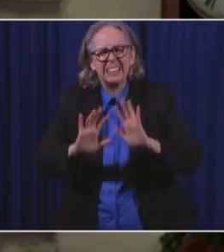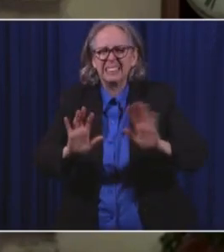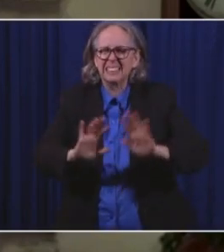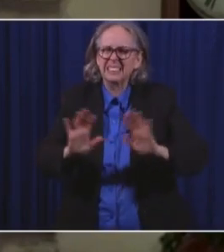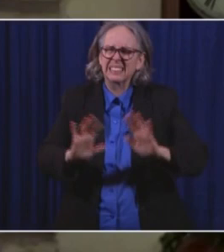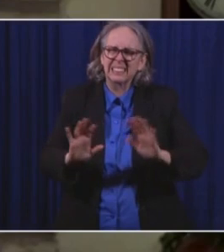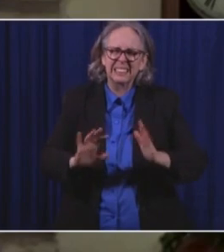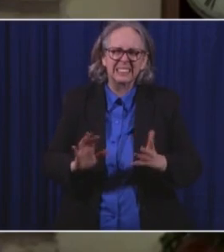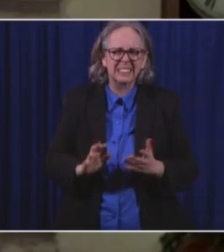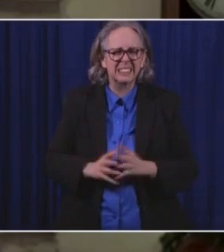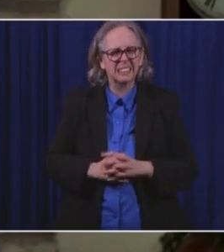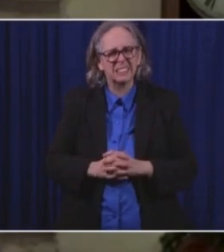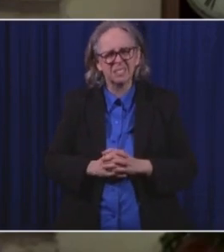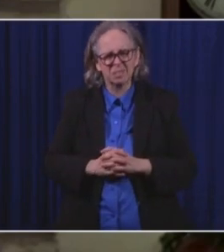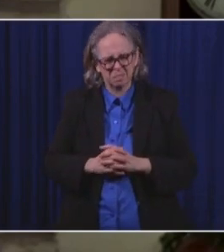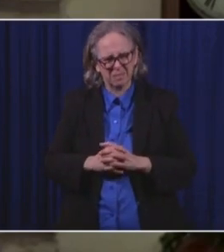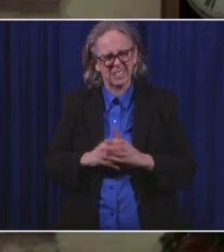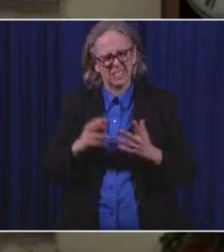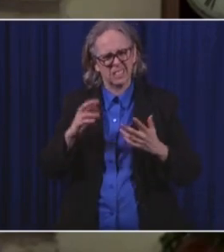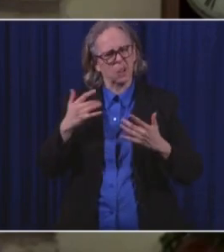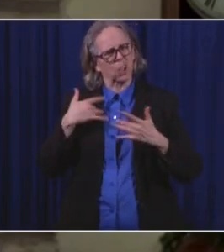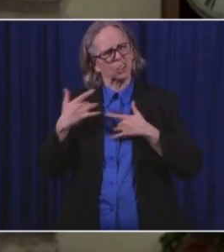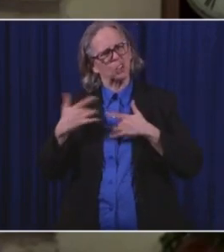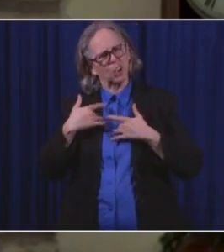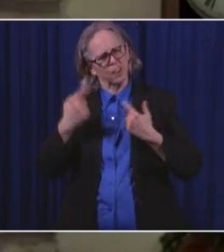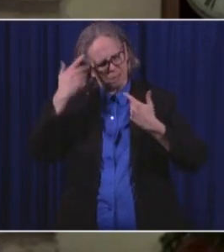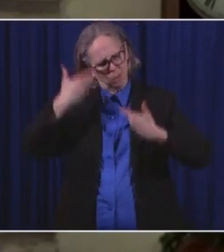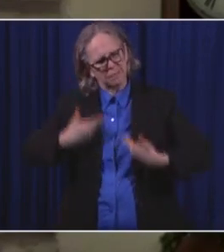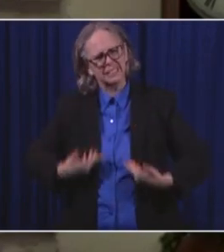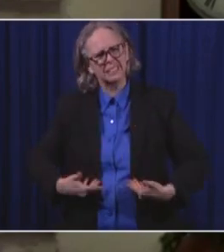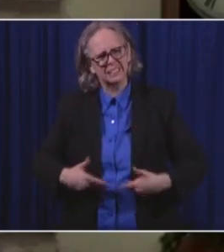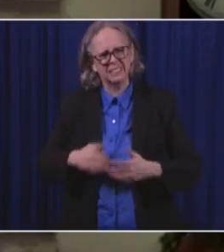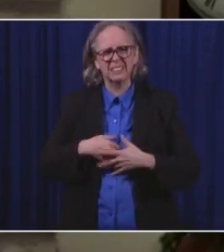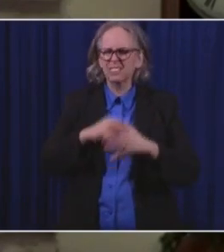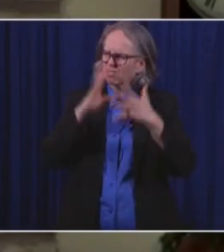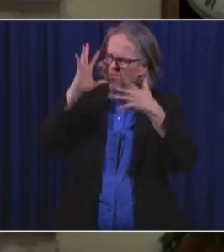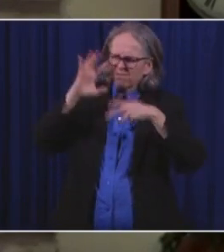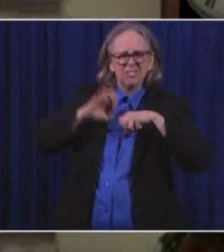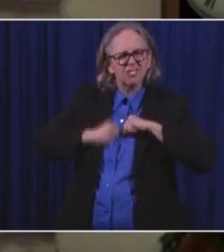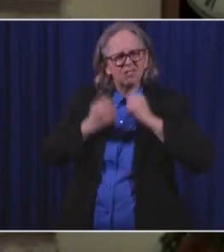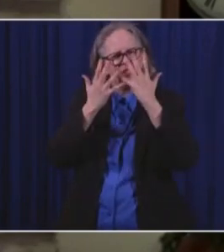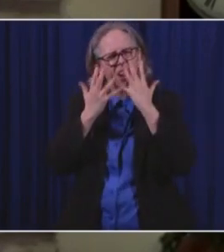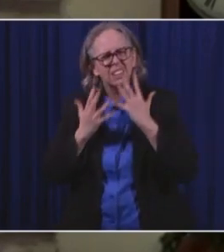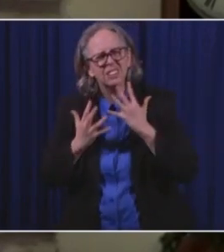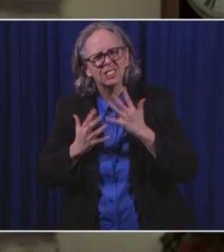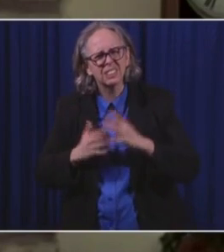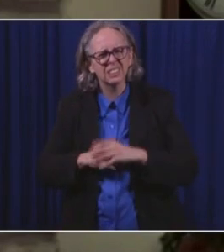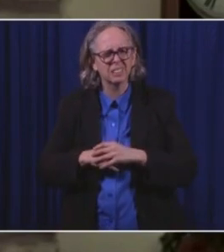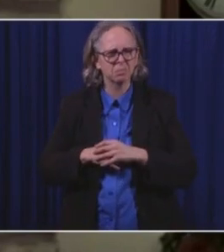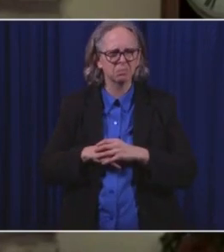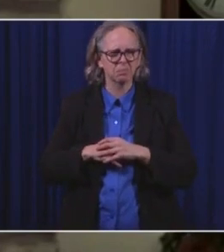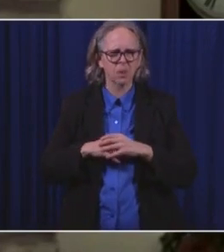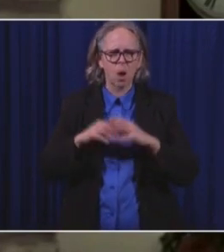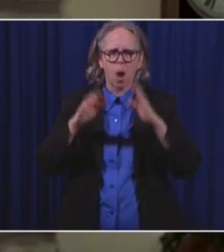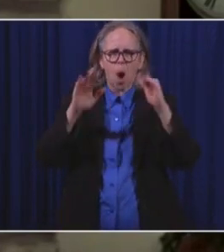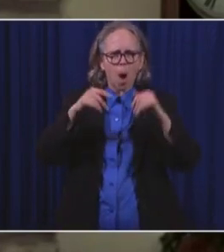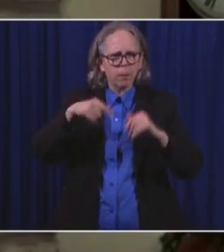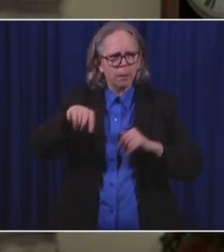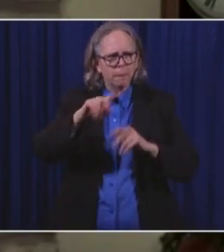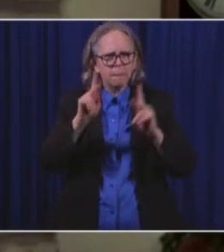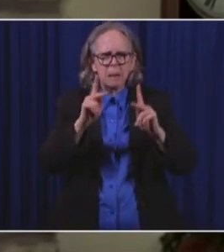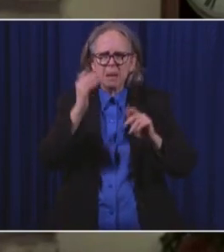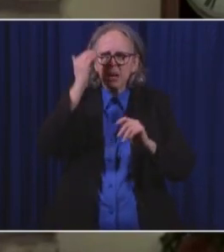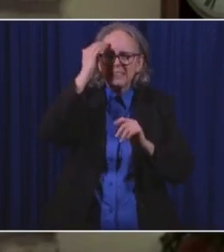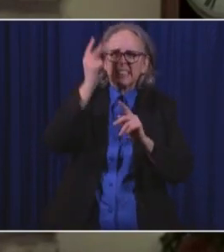at us. So that would be the real tragedy. And I hope that that's a great incentive for all of us to say, look, we're